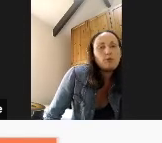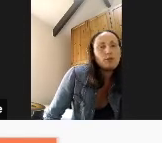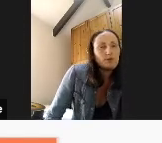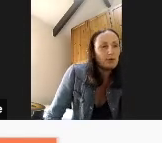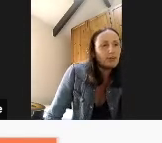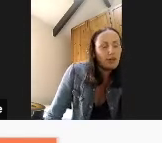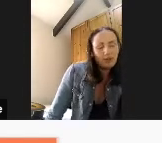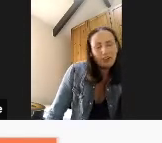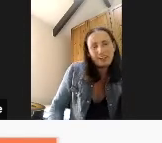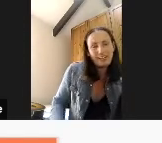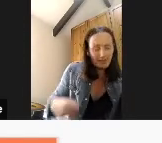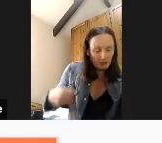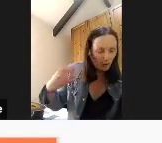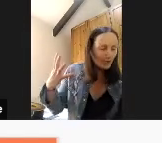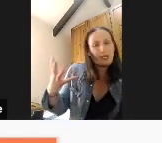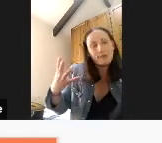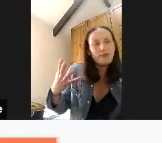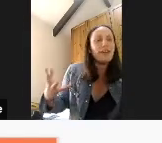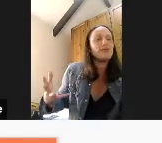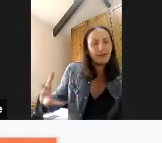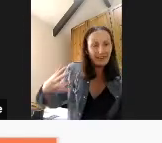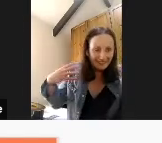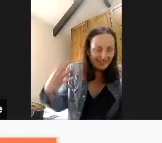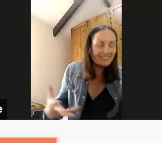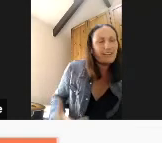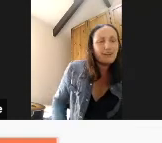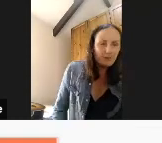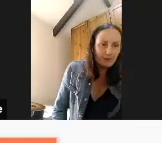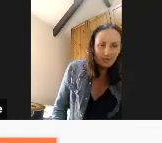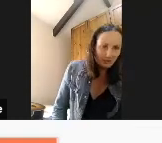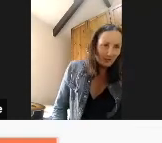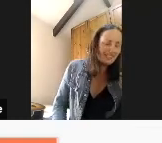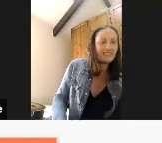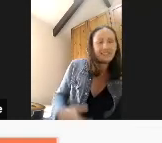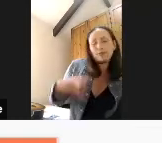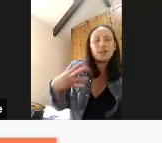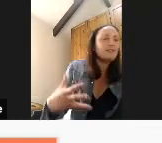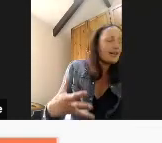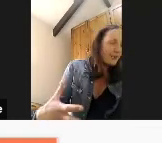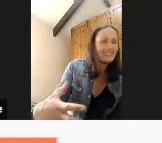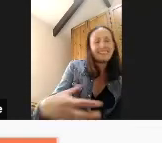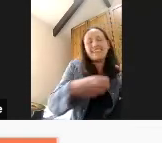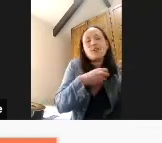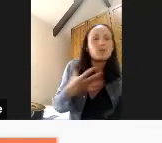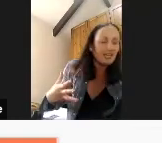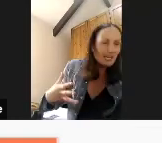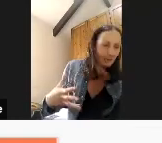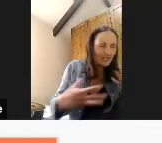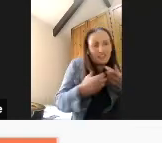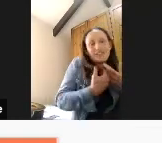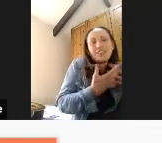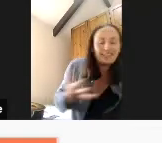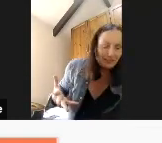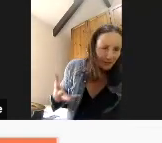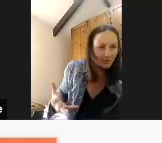that we want to build up, a kind of a world where we're fed by these kind of food enterprises that are well networked, that coordinate with